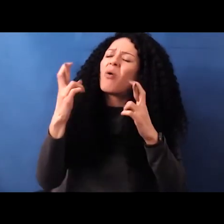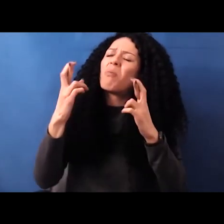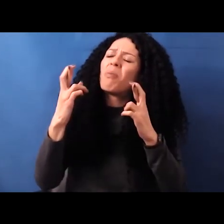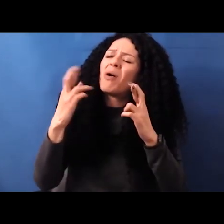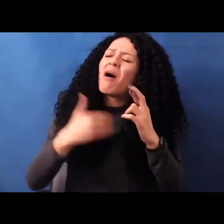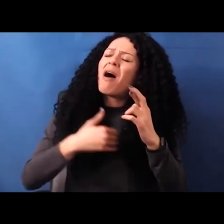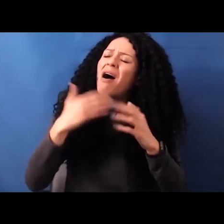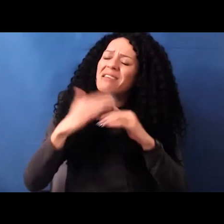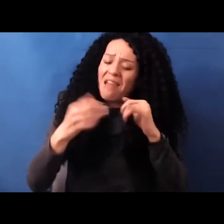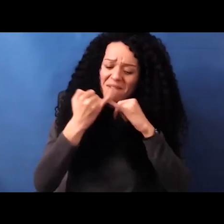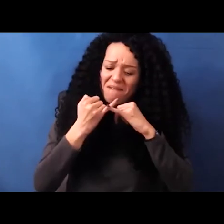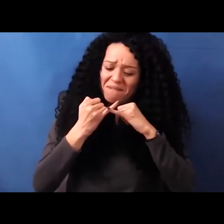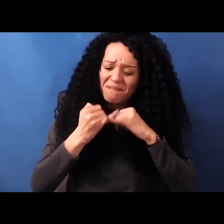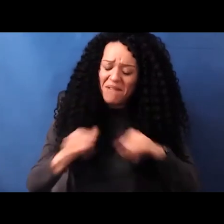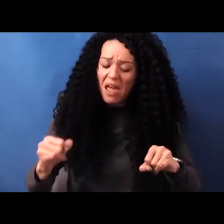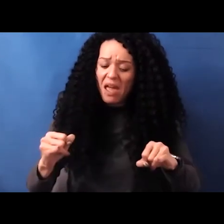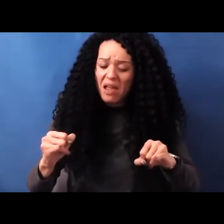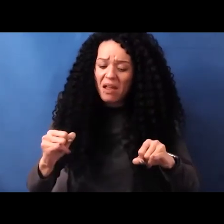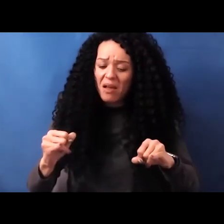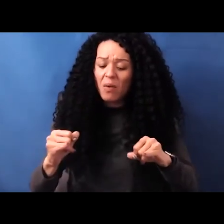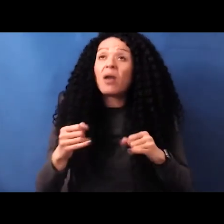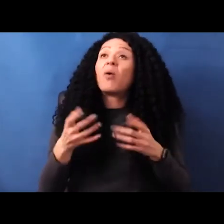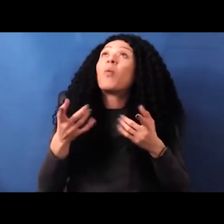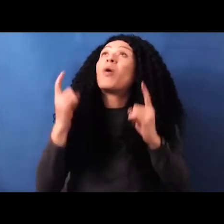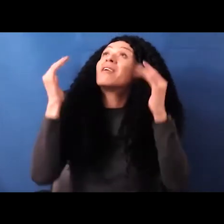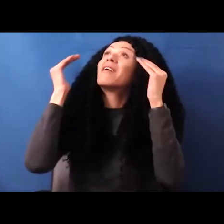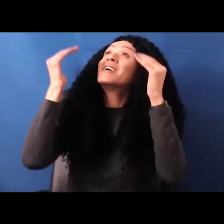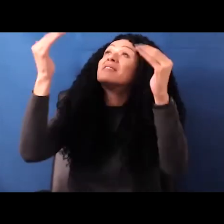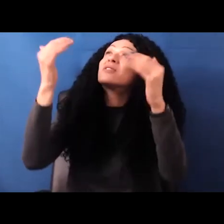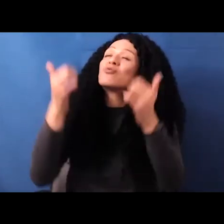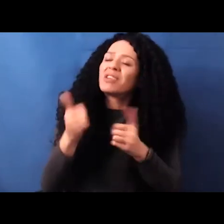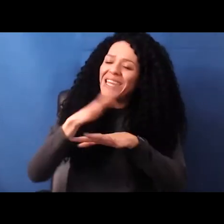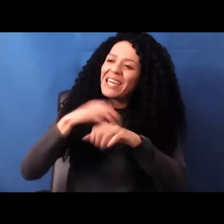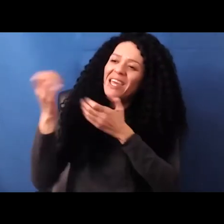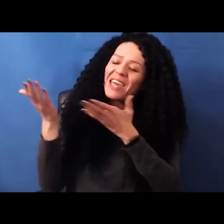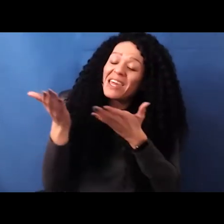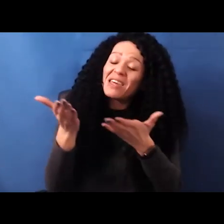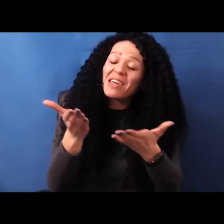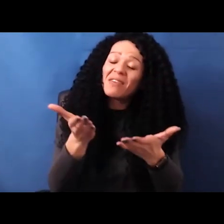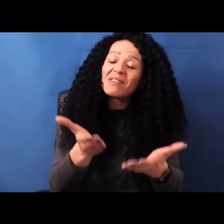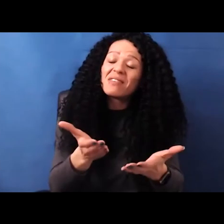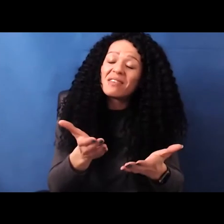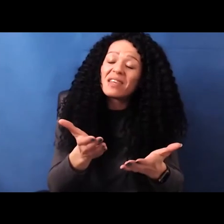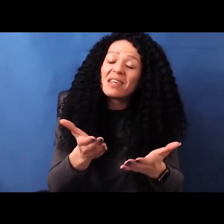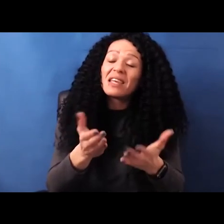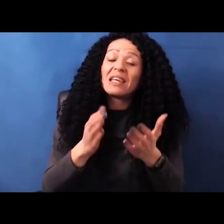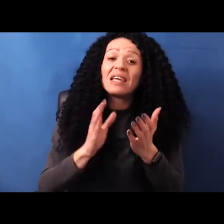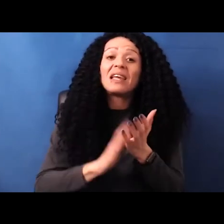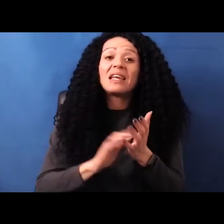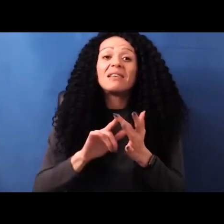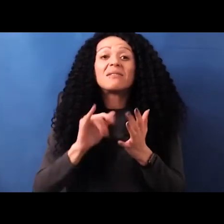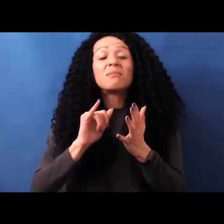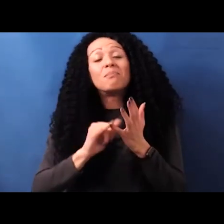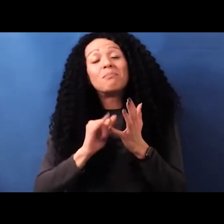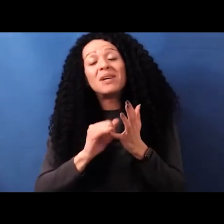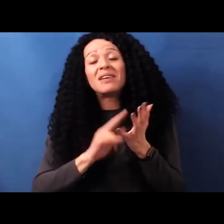never fail. One of heaven's best gifts